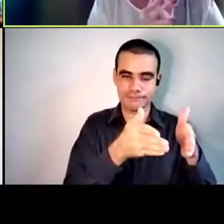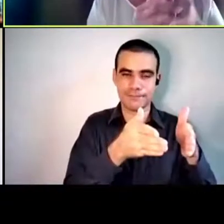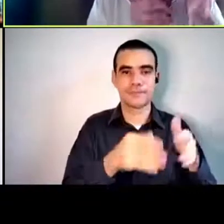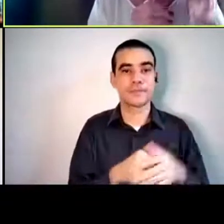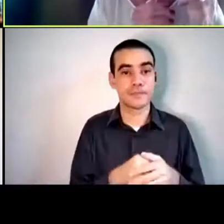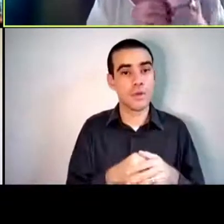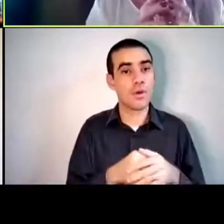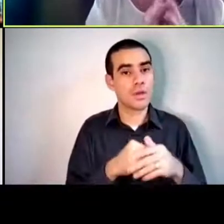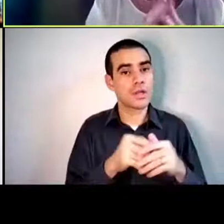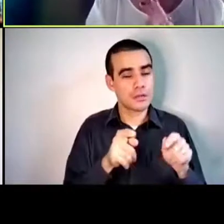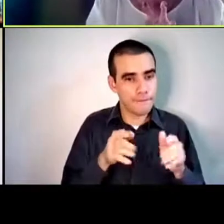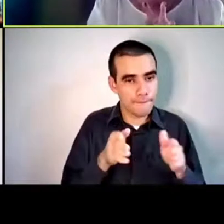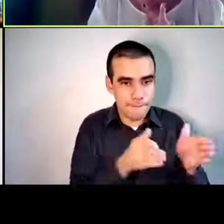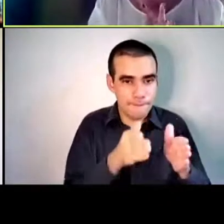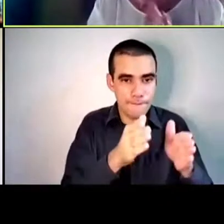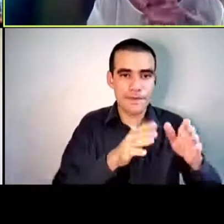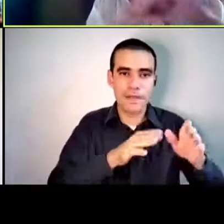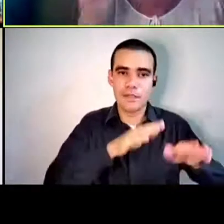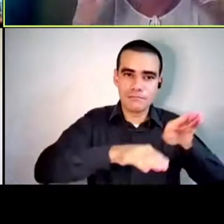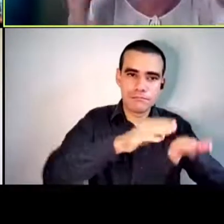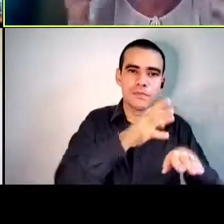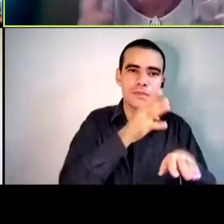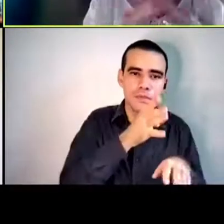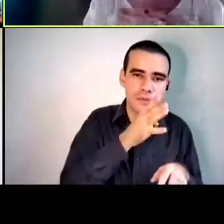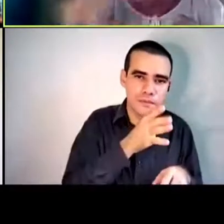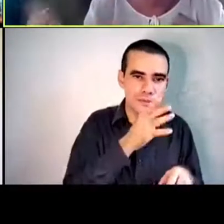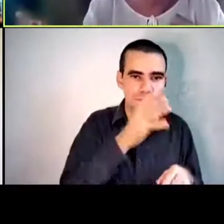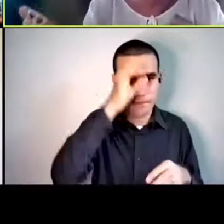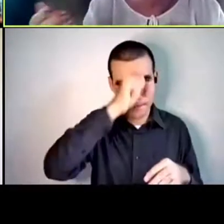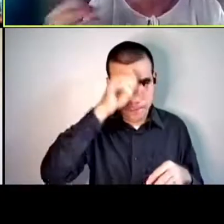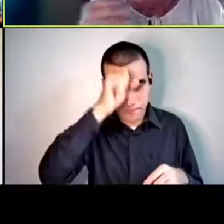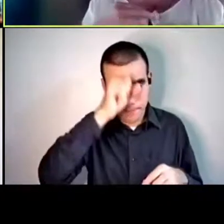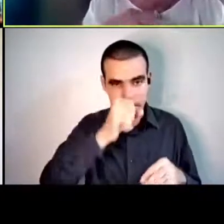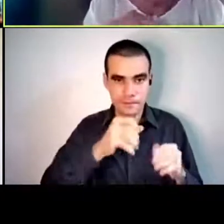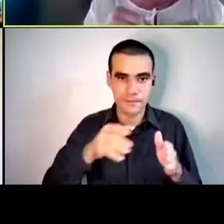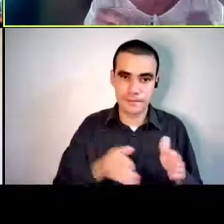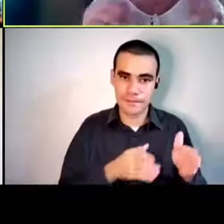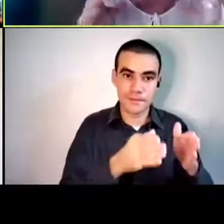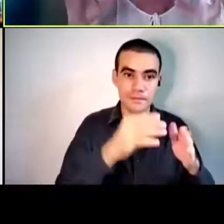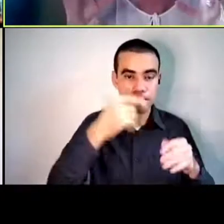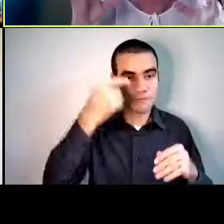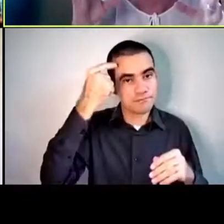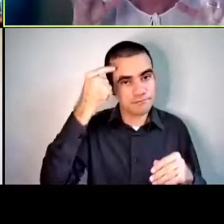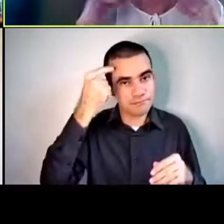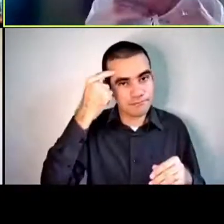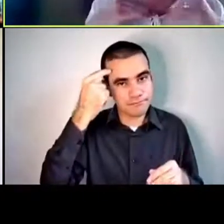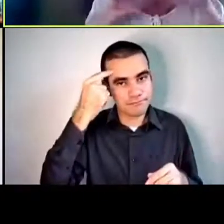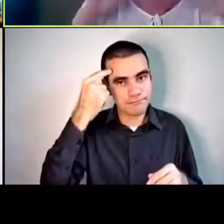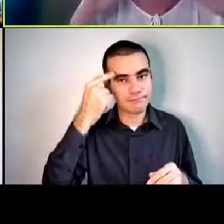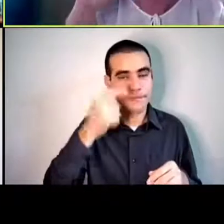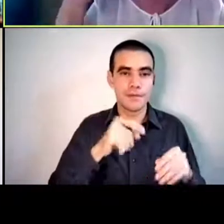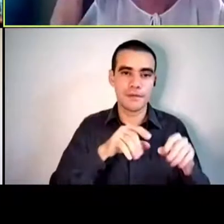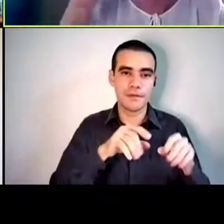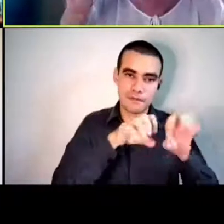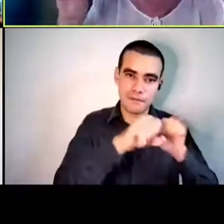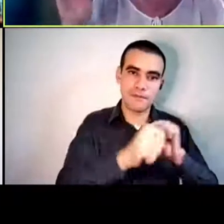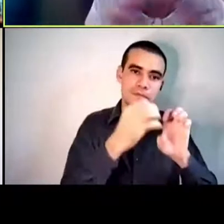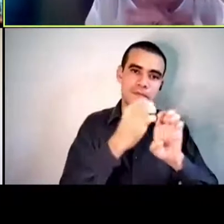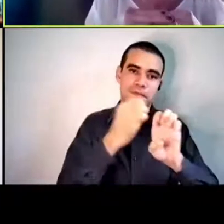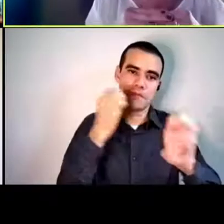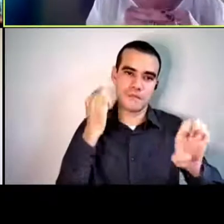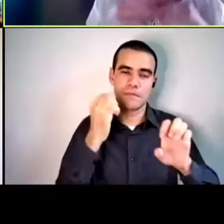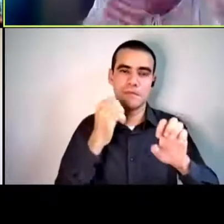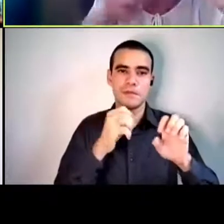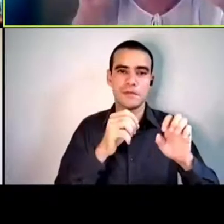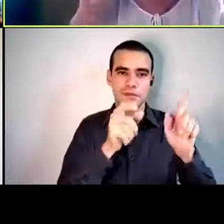curriculum that is directed and focused. So we have the knowledge trail with mentorship for the